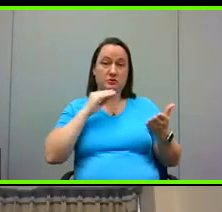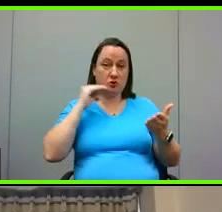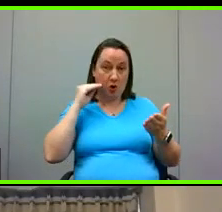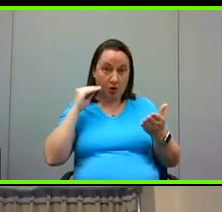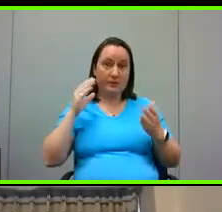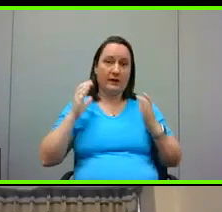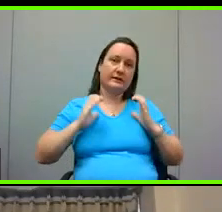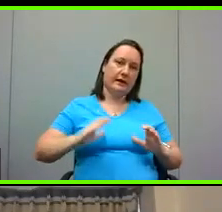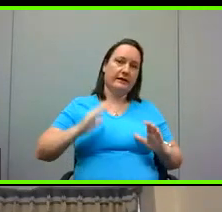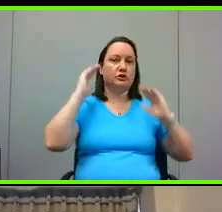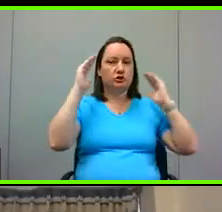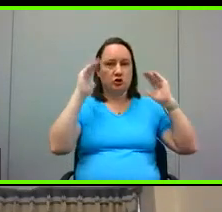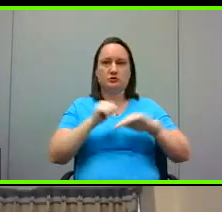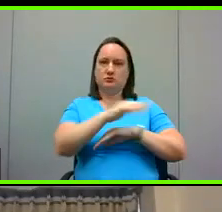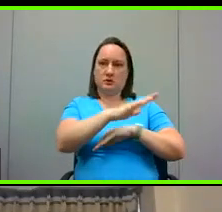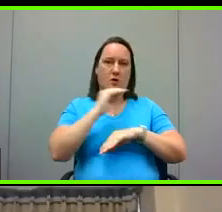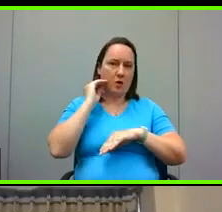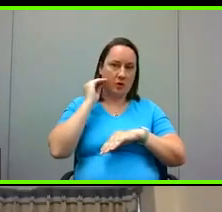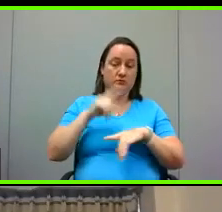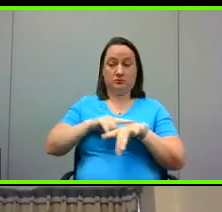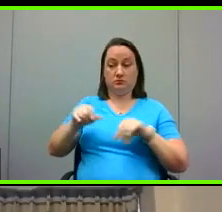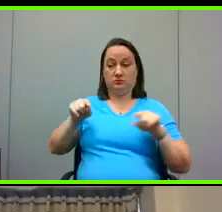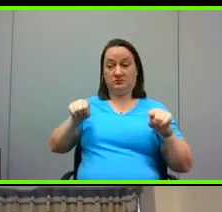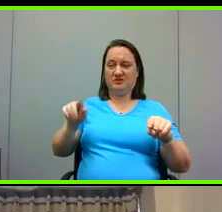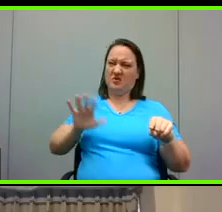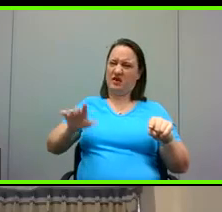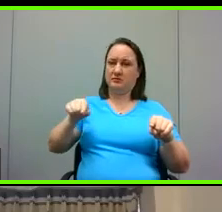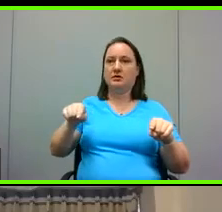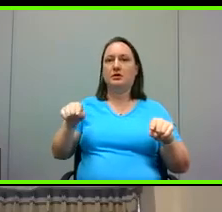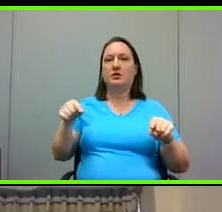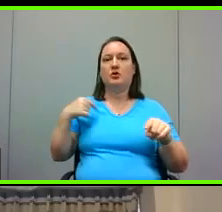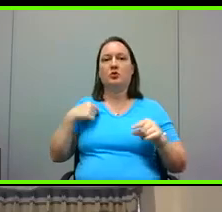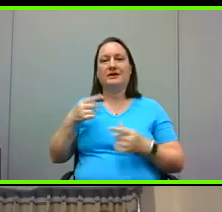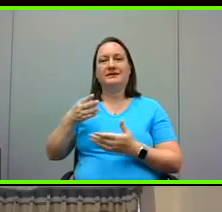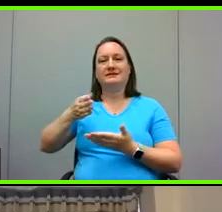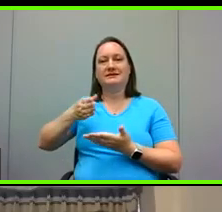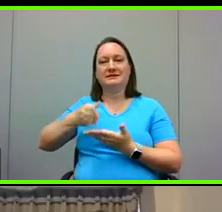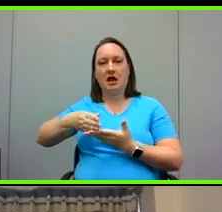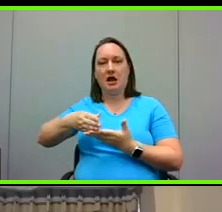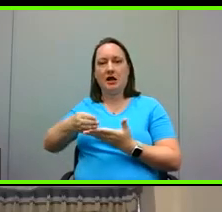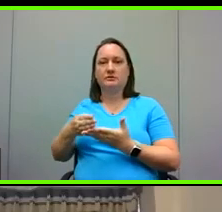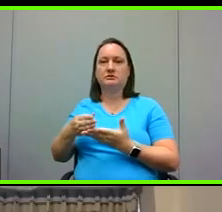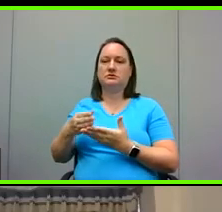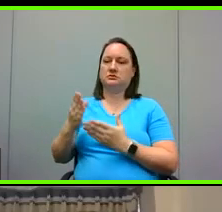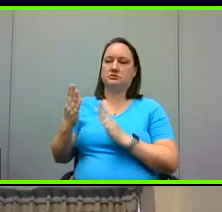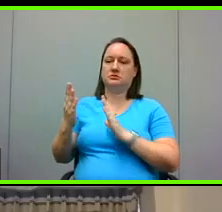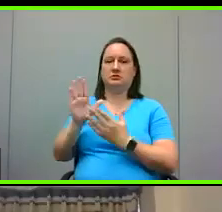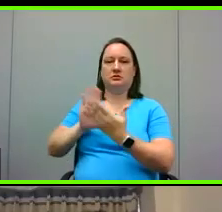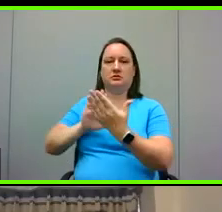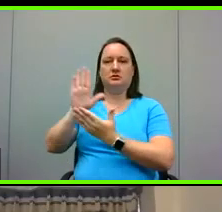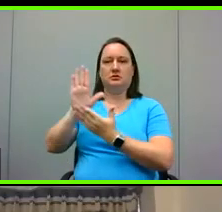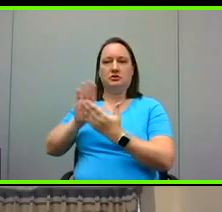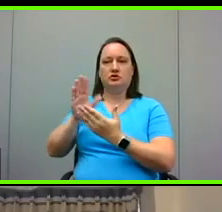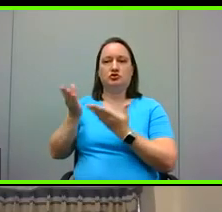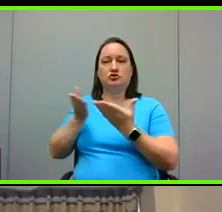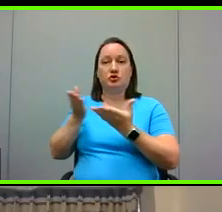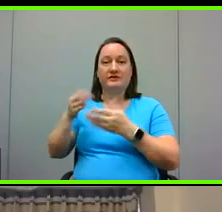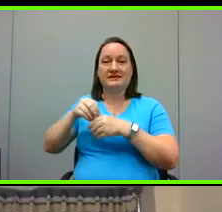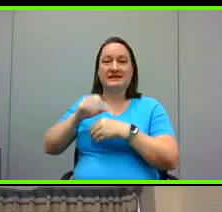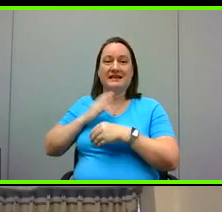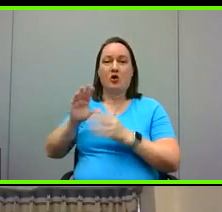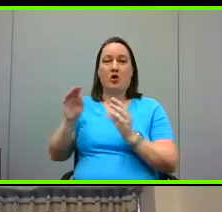adults, we actually stopped our face-to-face in-house services in all of our field